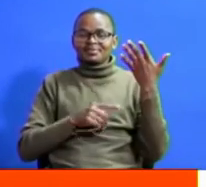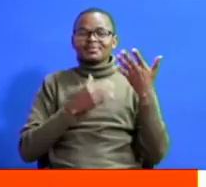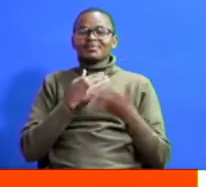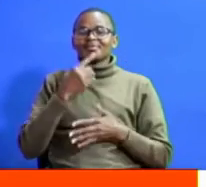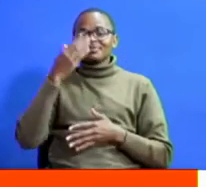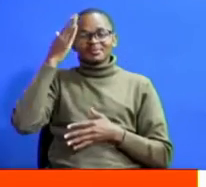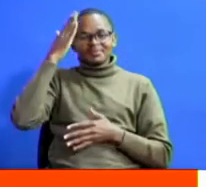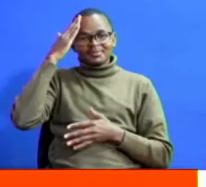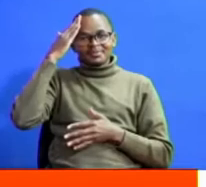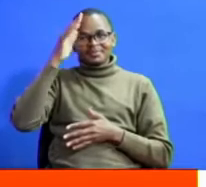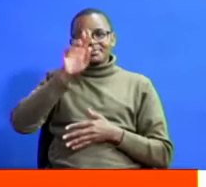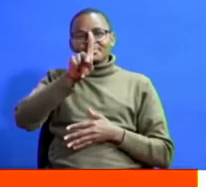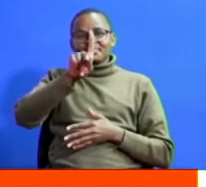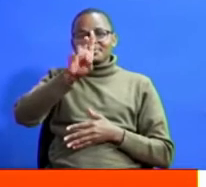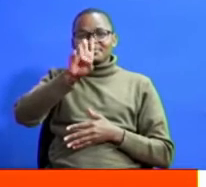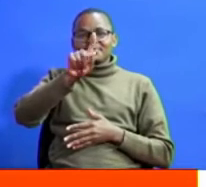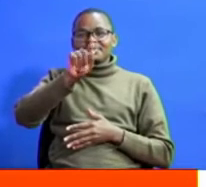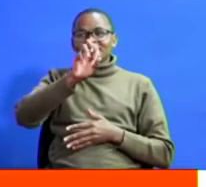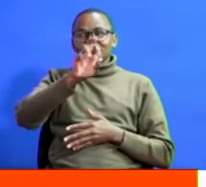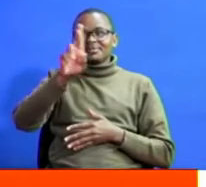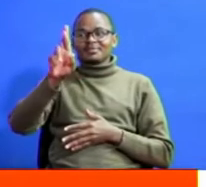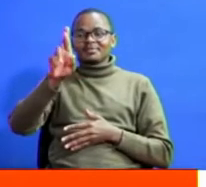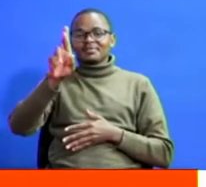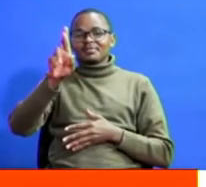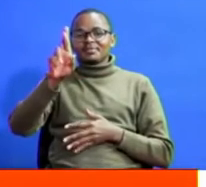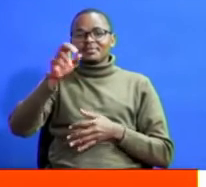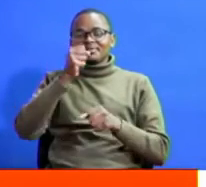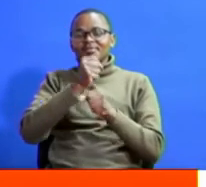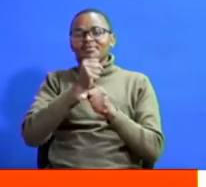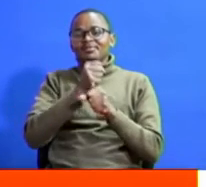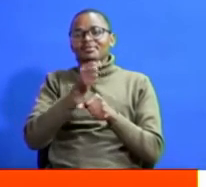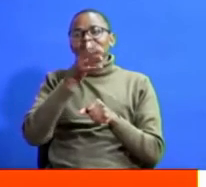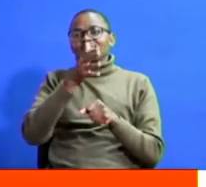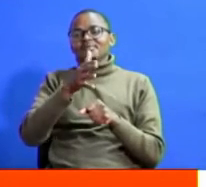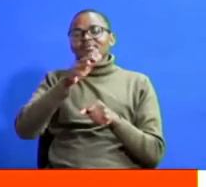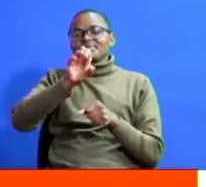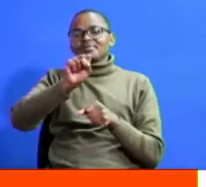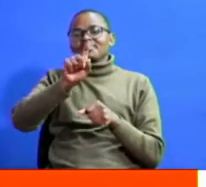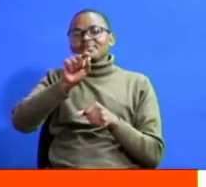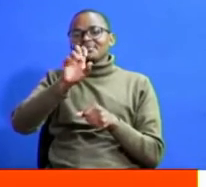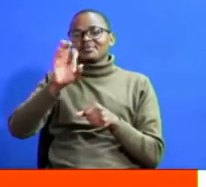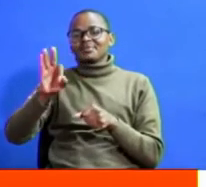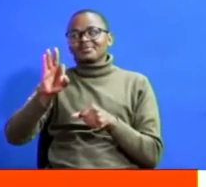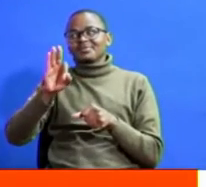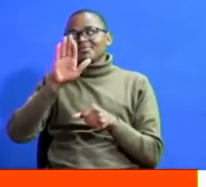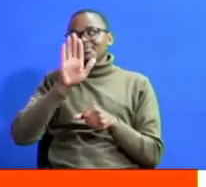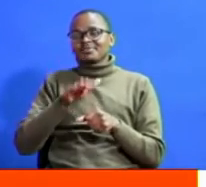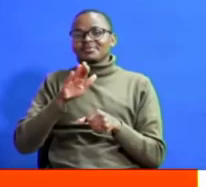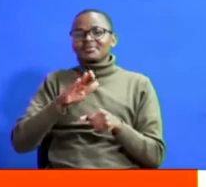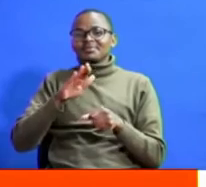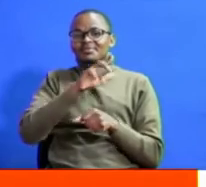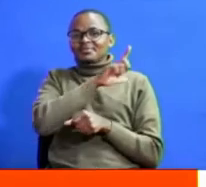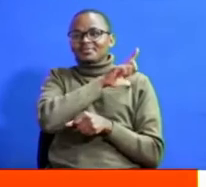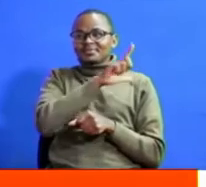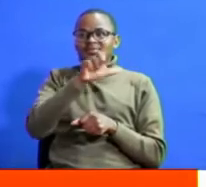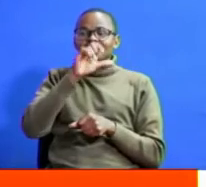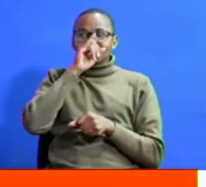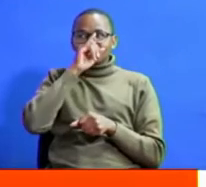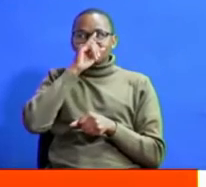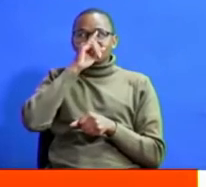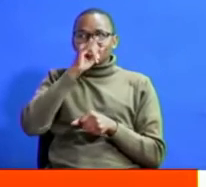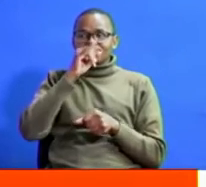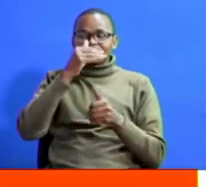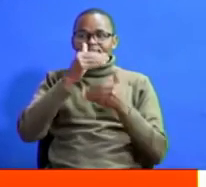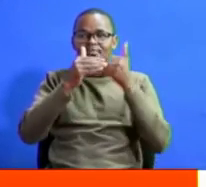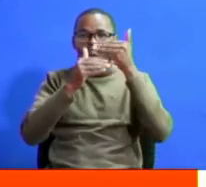know, Bwana Keter, we have different leagues running this stuff. We have the Women League, which is properly